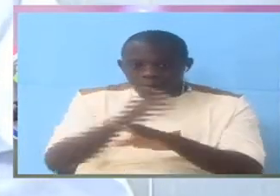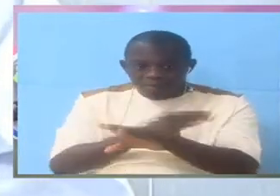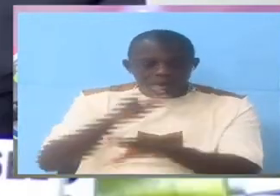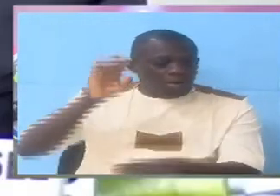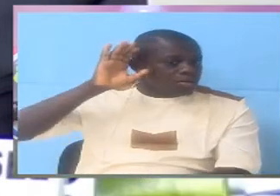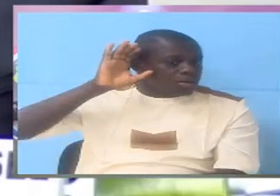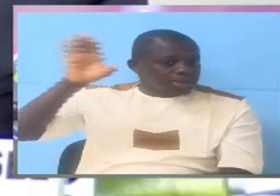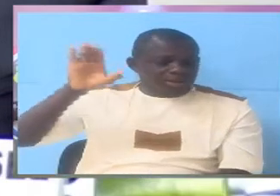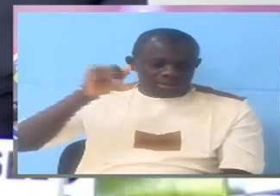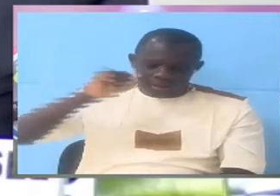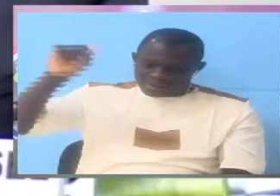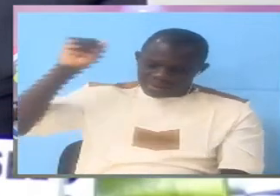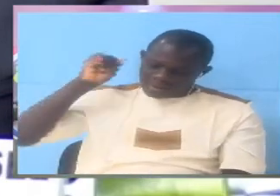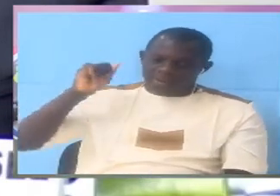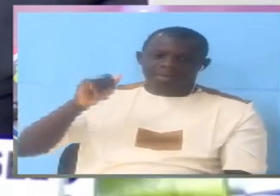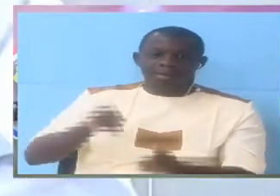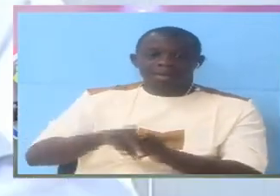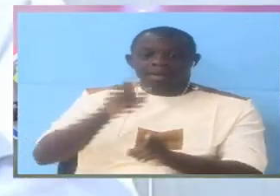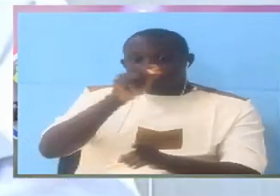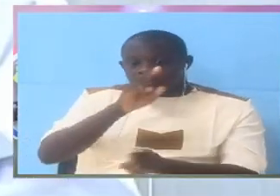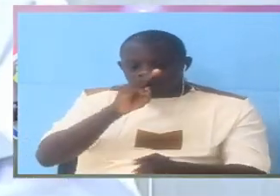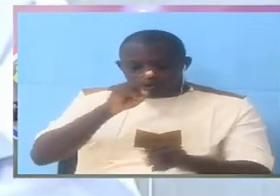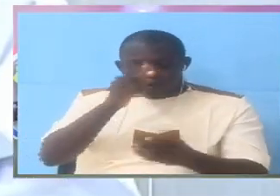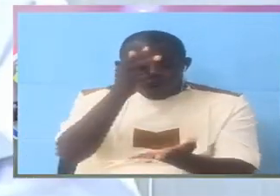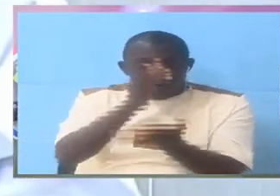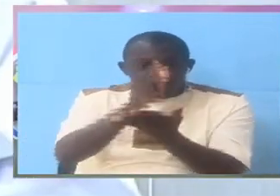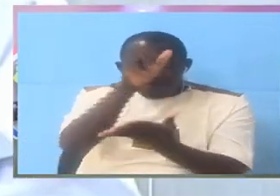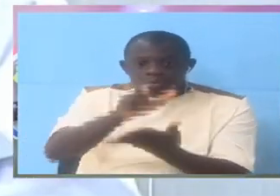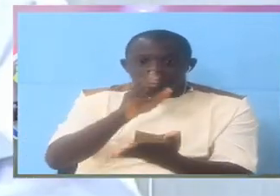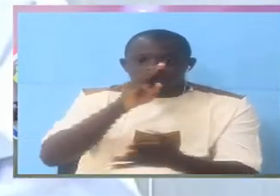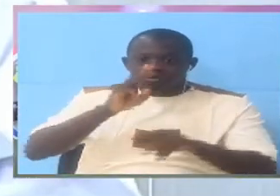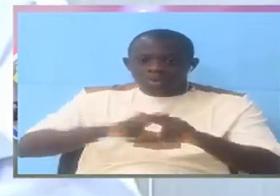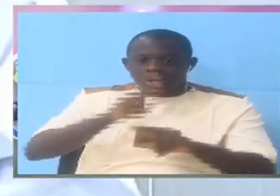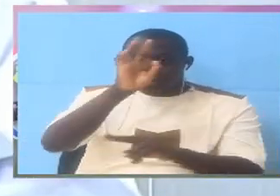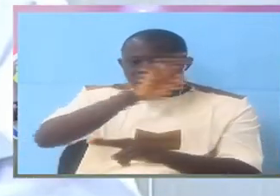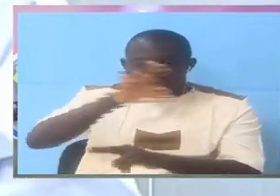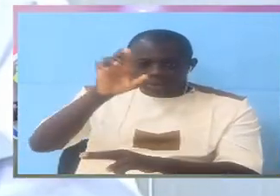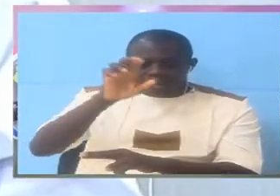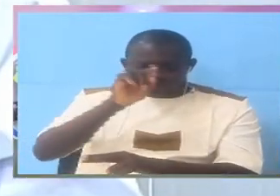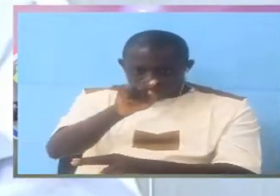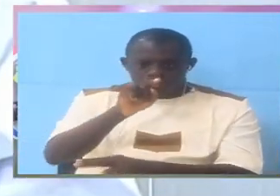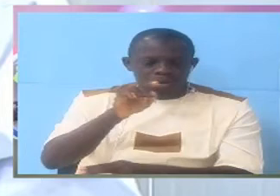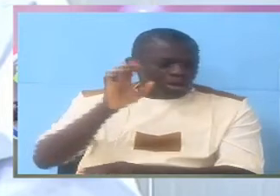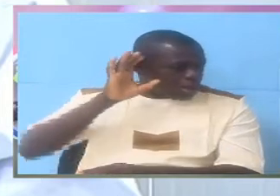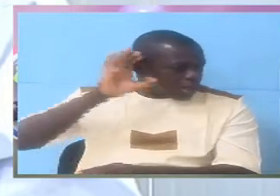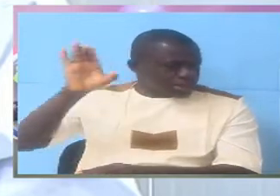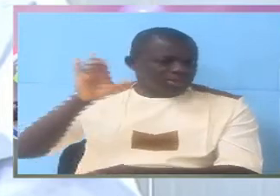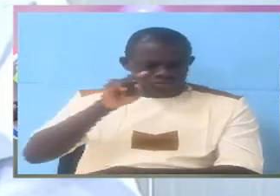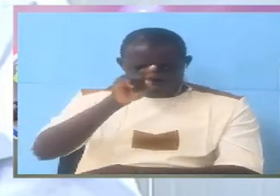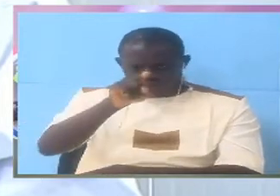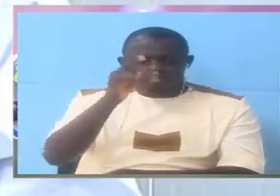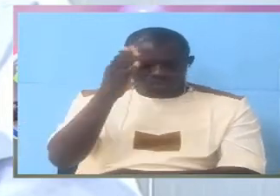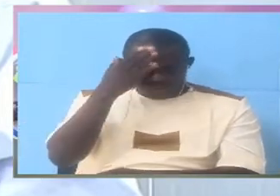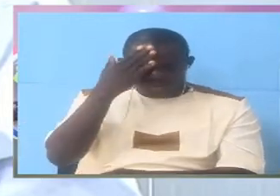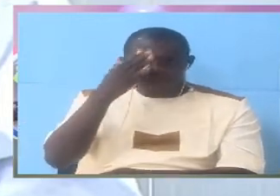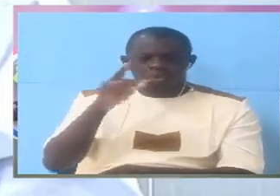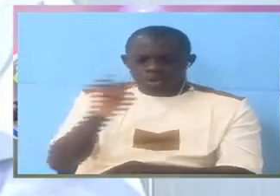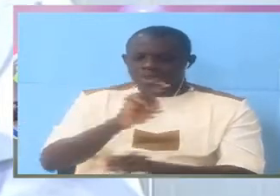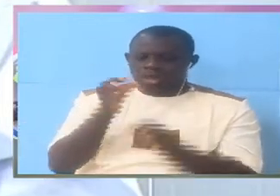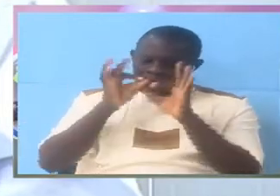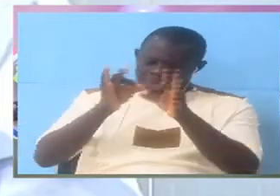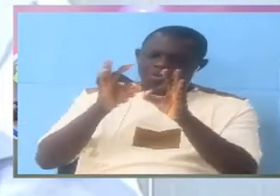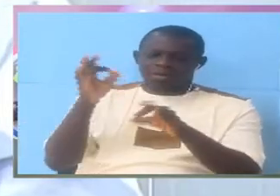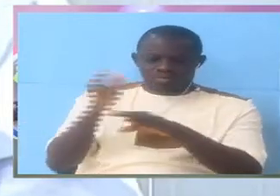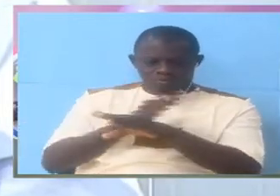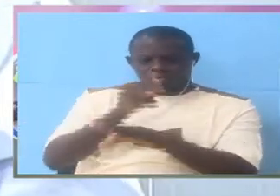You listened to the testimony yesterday. You know that is for Mr. Barry's version. I know that. That is Mr. Barry's version. But I'm telling you